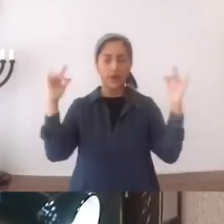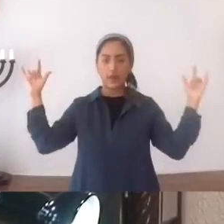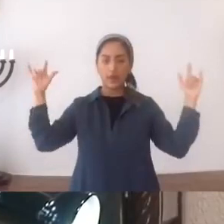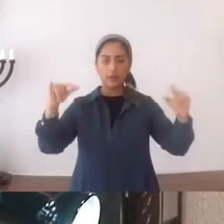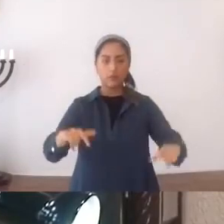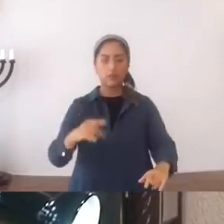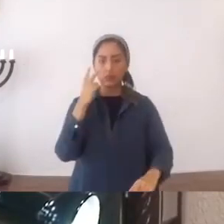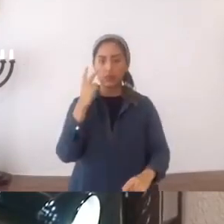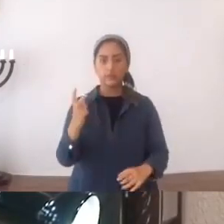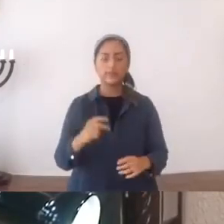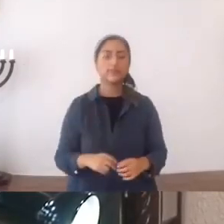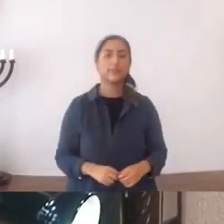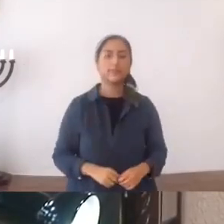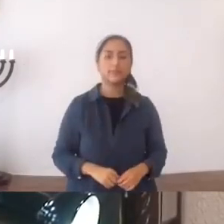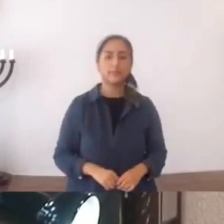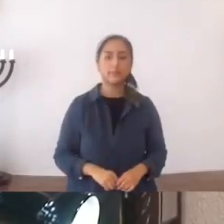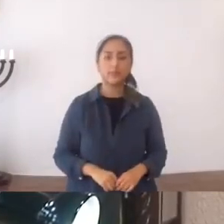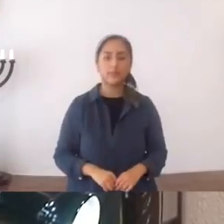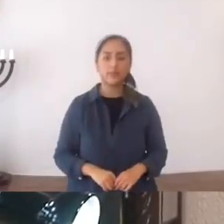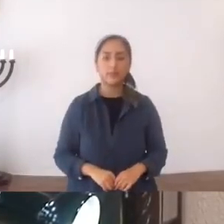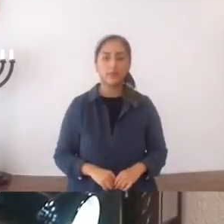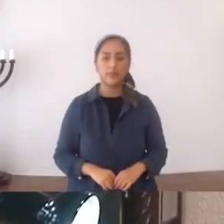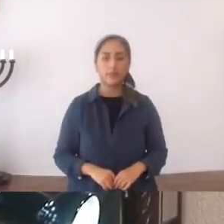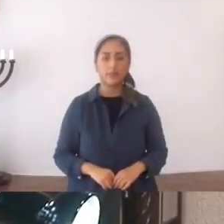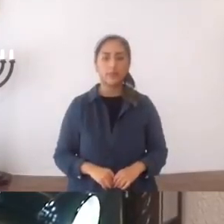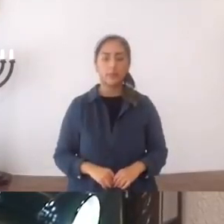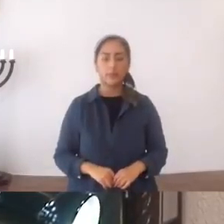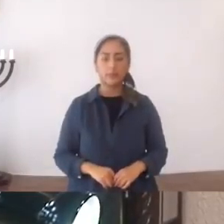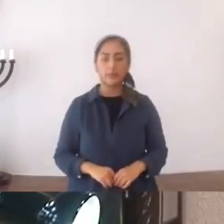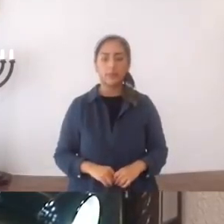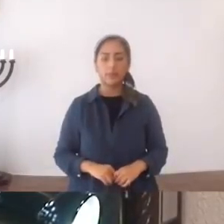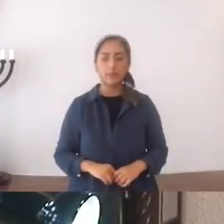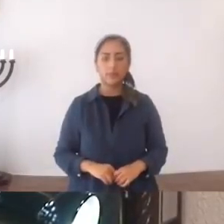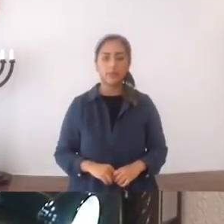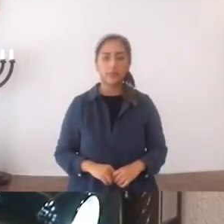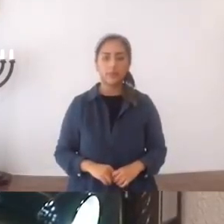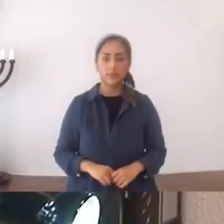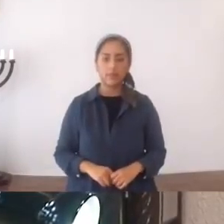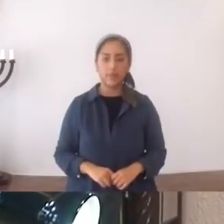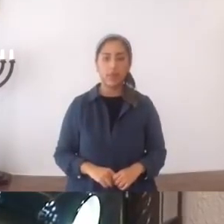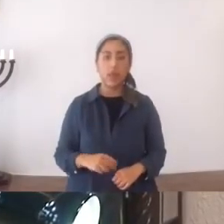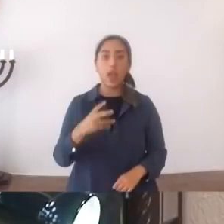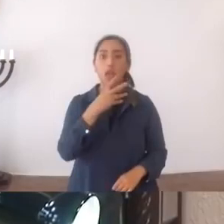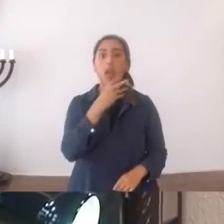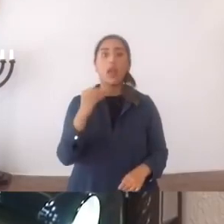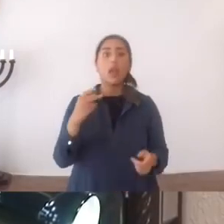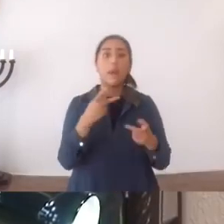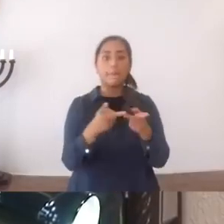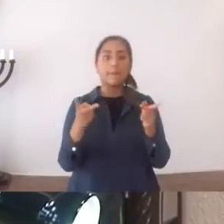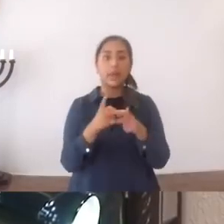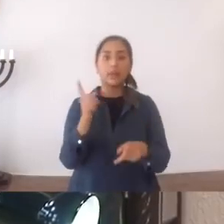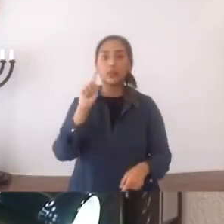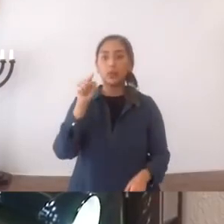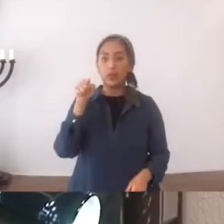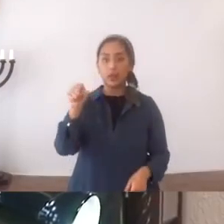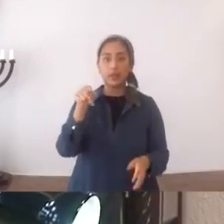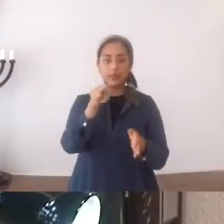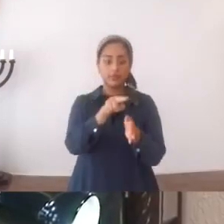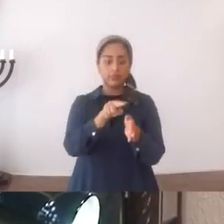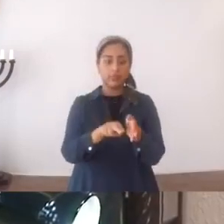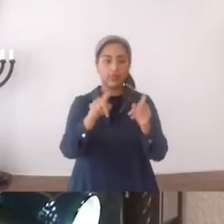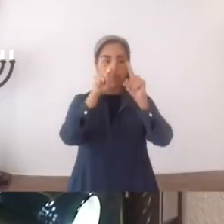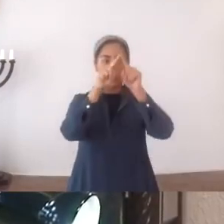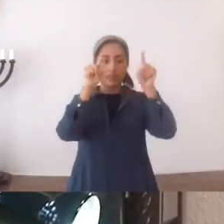que no pudo ir mandó su mayor representante. The one that wasn't able to go, they sent their more representative person. El ataúd,